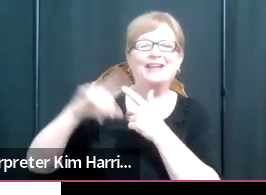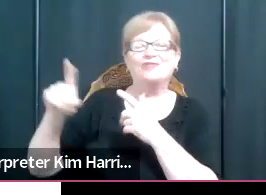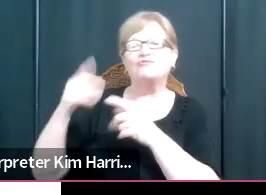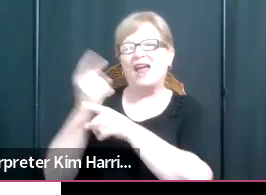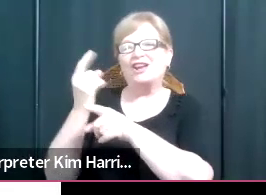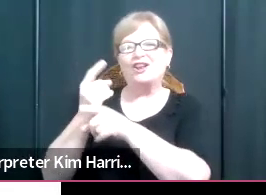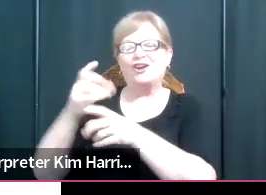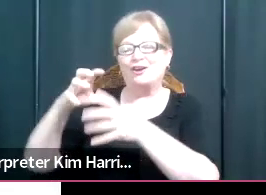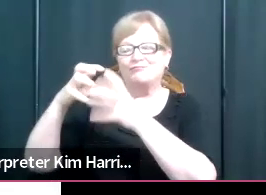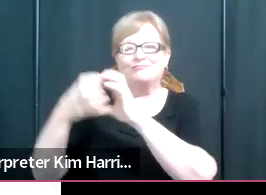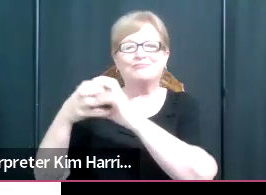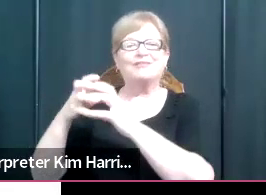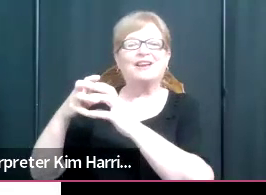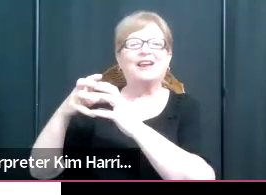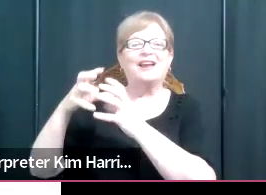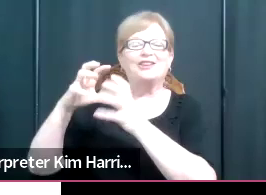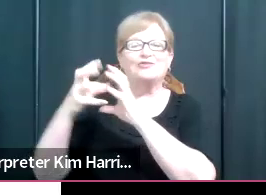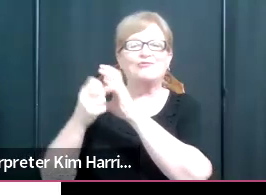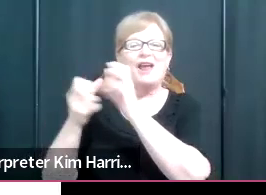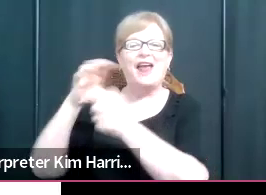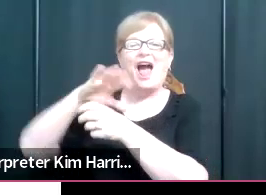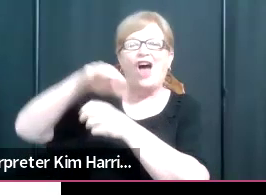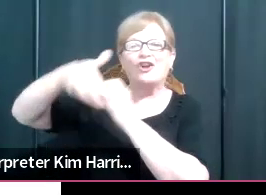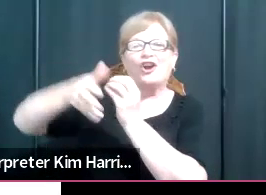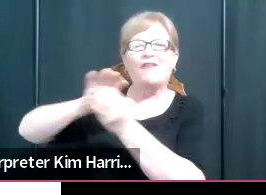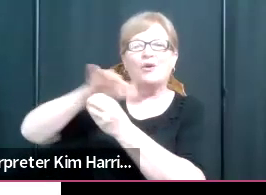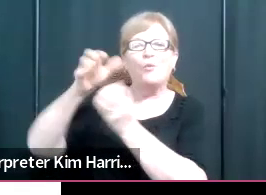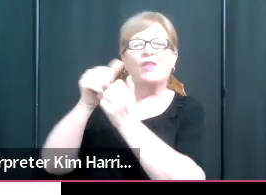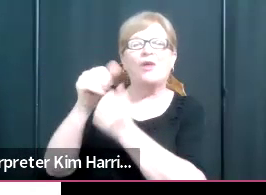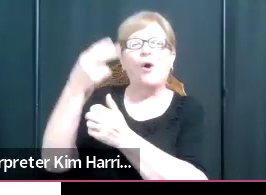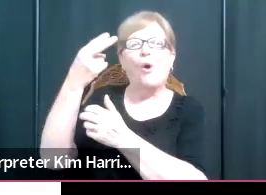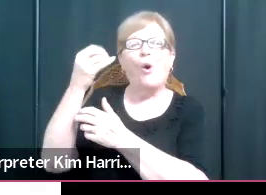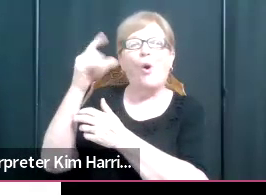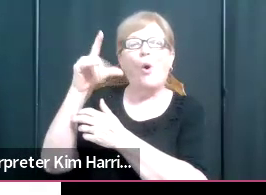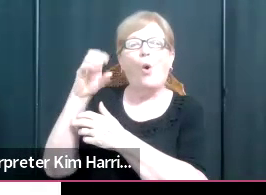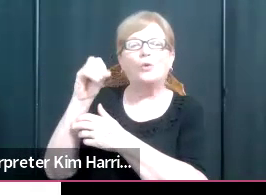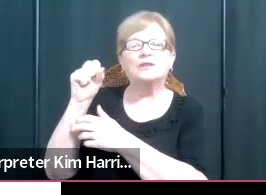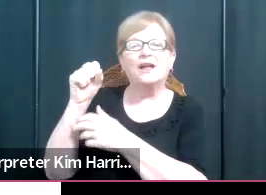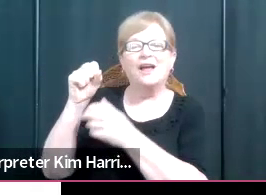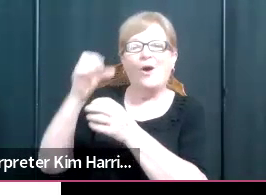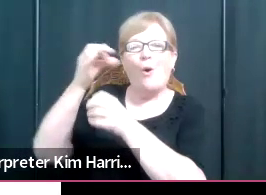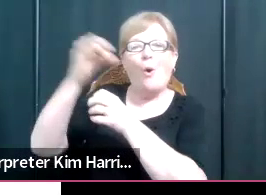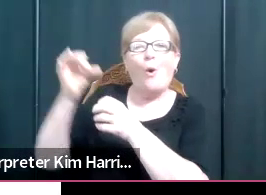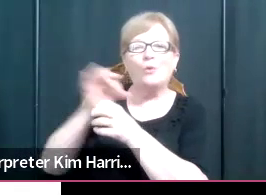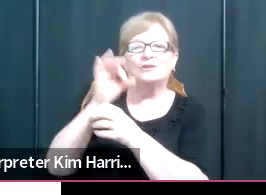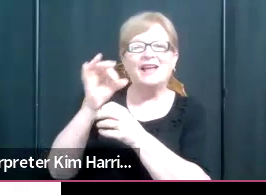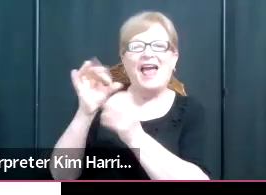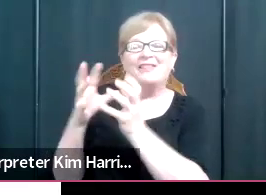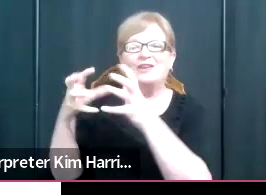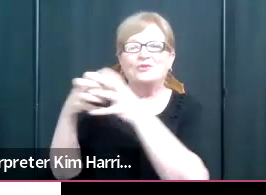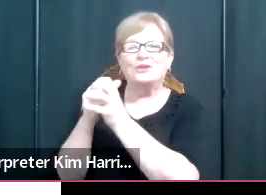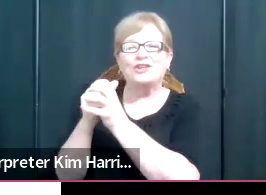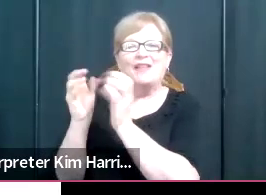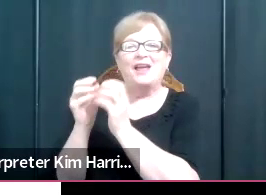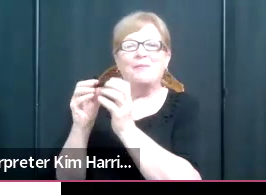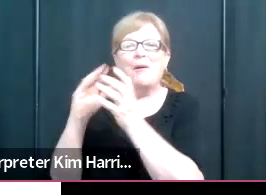around it is another silicone covering with holes in it. And when you squish it, parts of it pop out of the holes in the